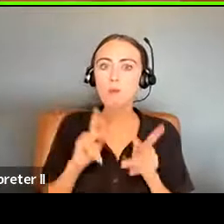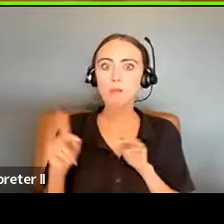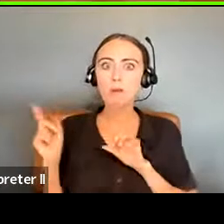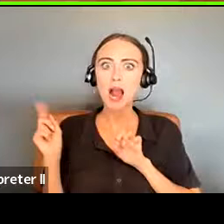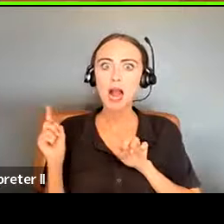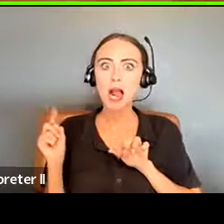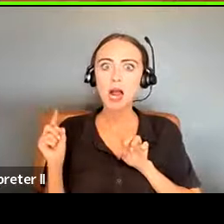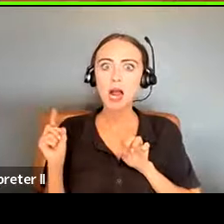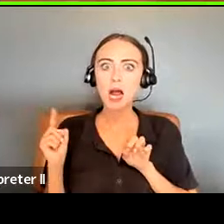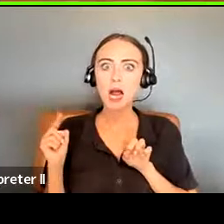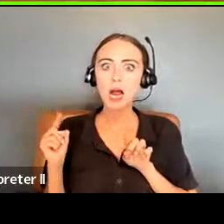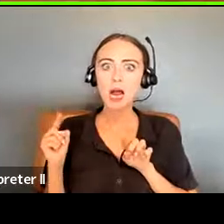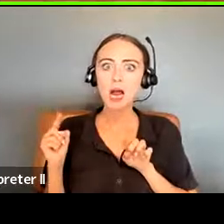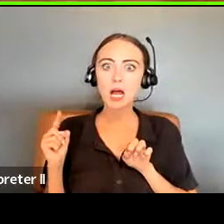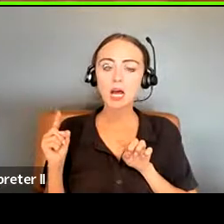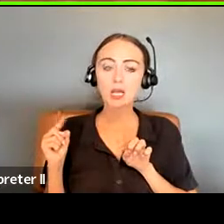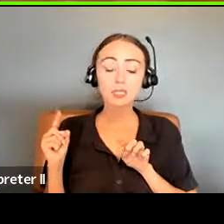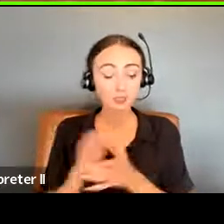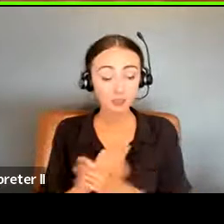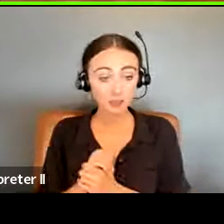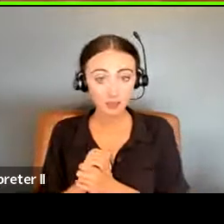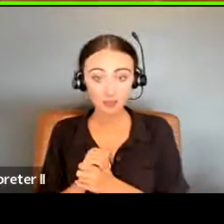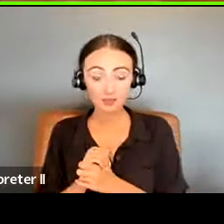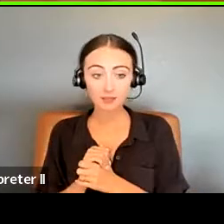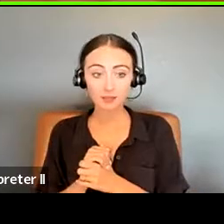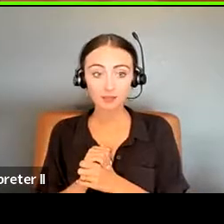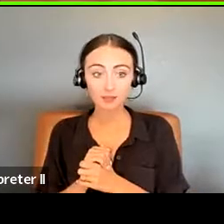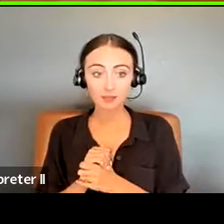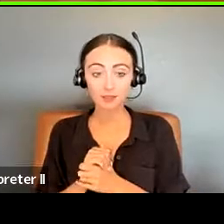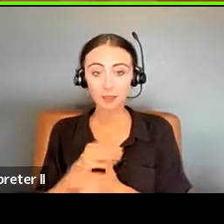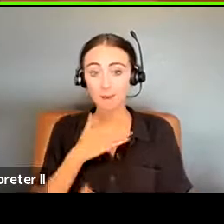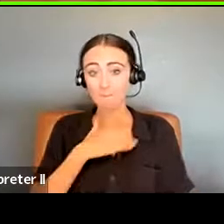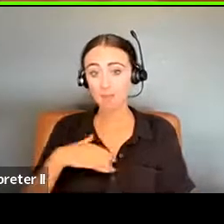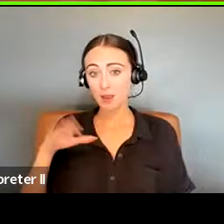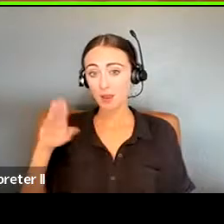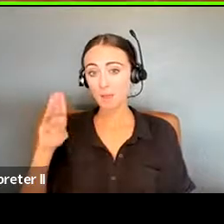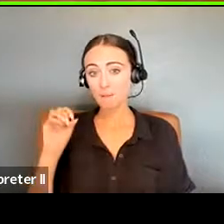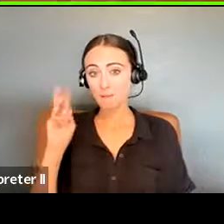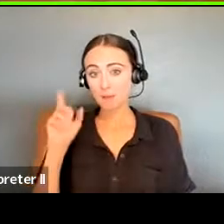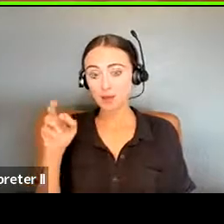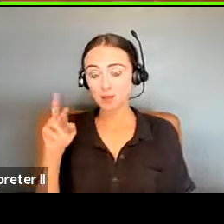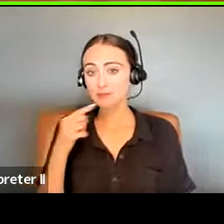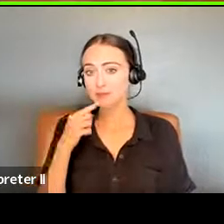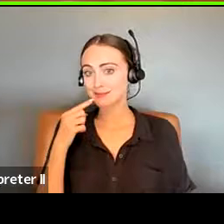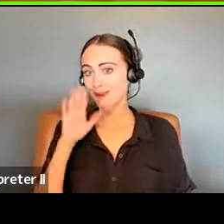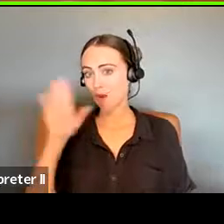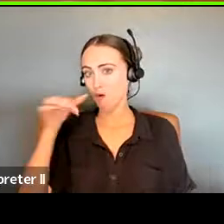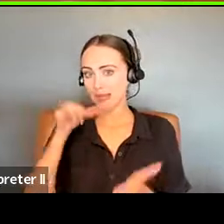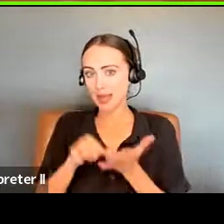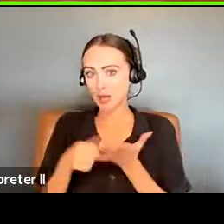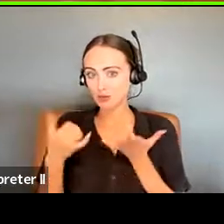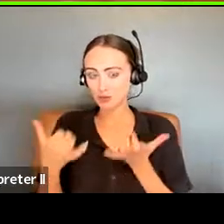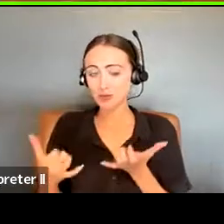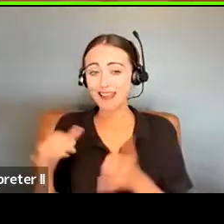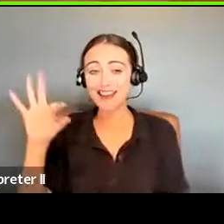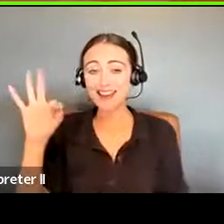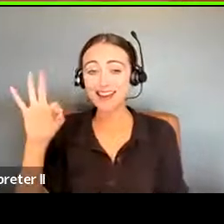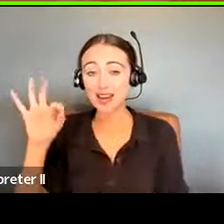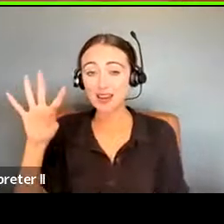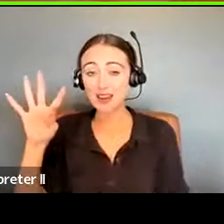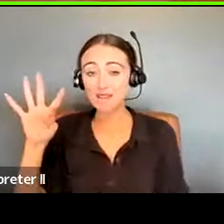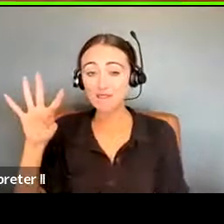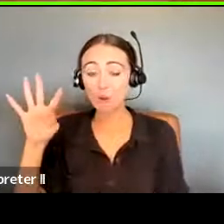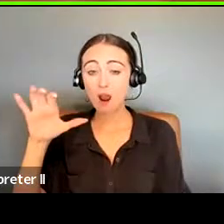incredible that are coming on the buses. Mayor Bowser told us in her letter to us today,